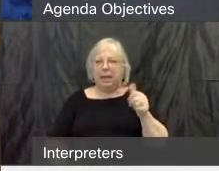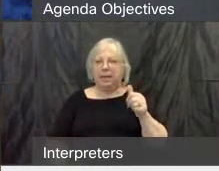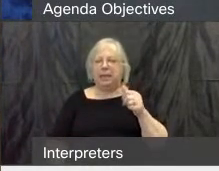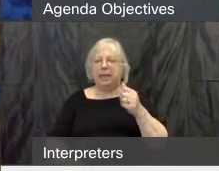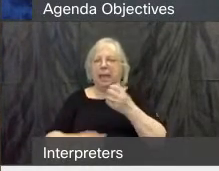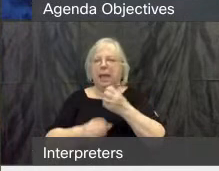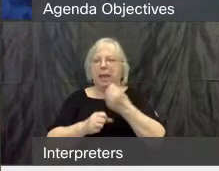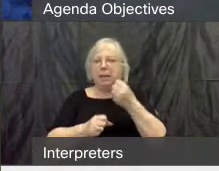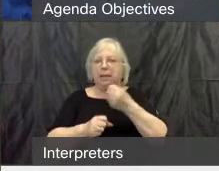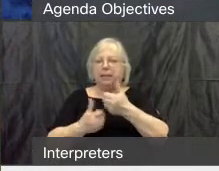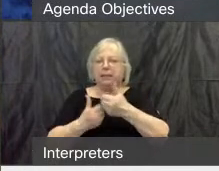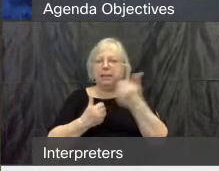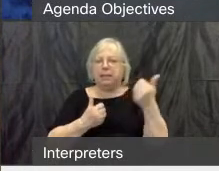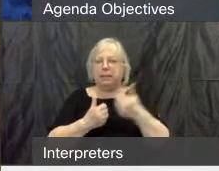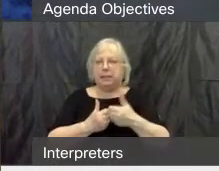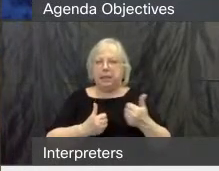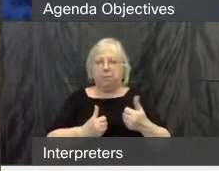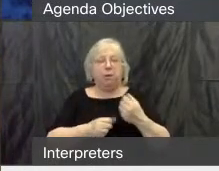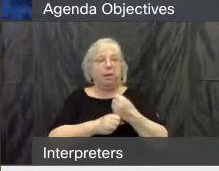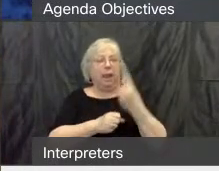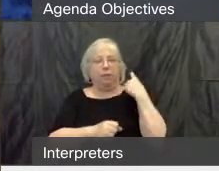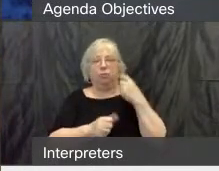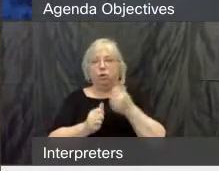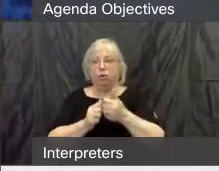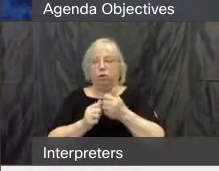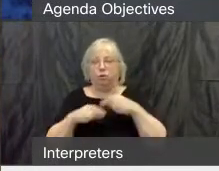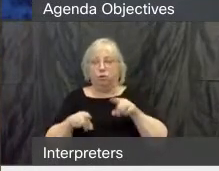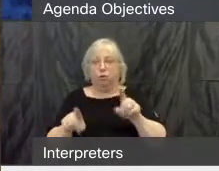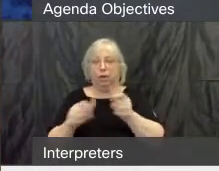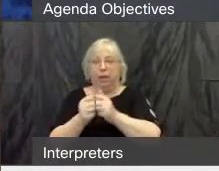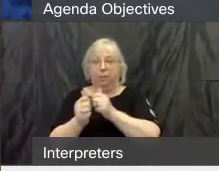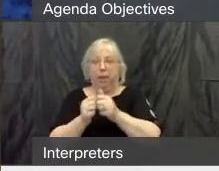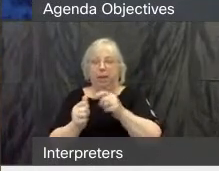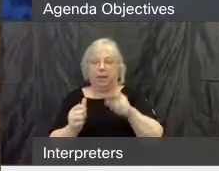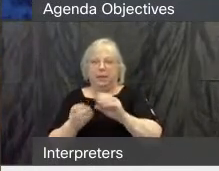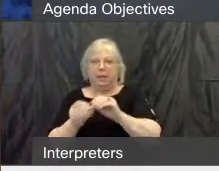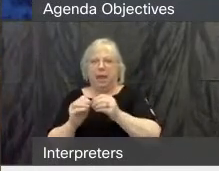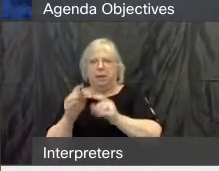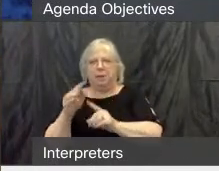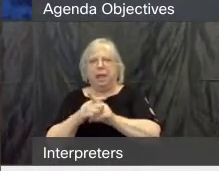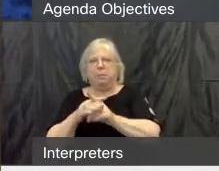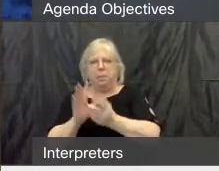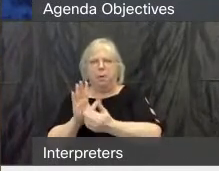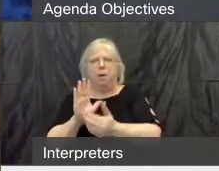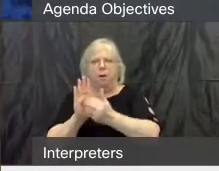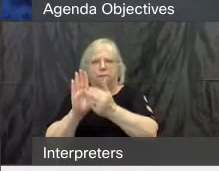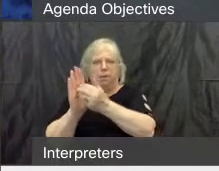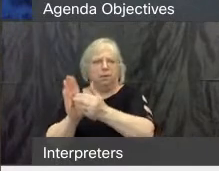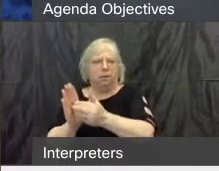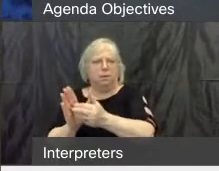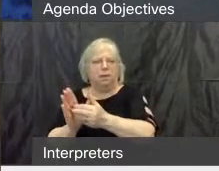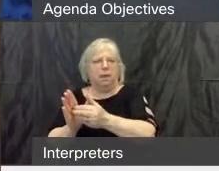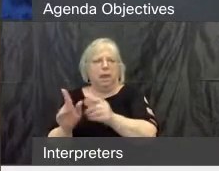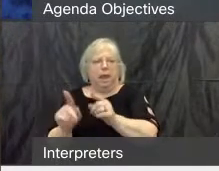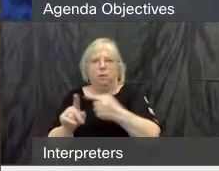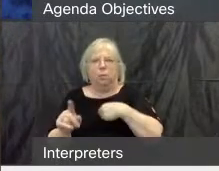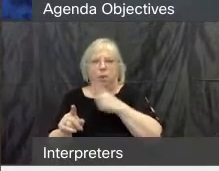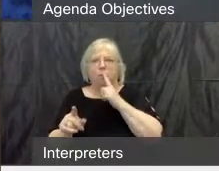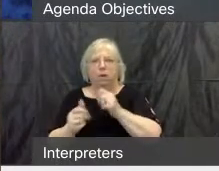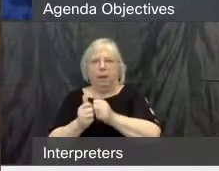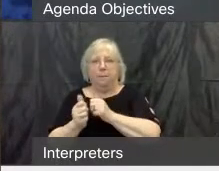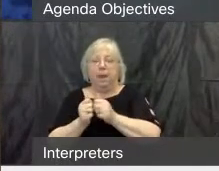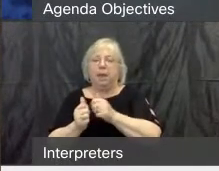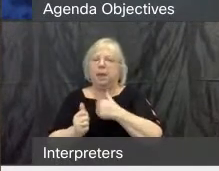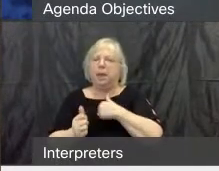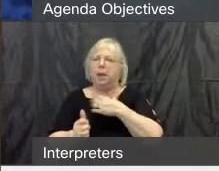separate. Last year in campaigning, this item came up quite a bit as we was campaigning, and I would